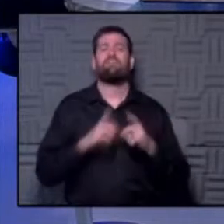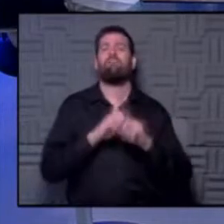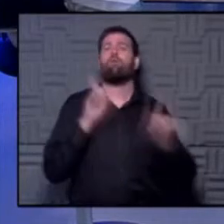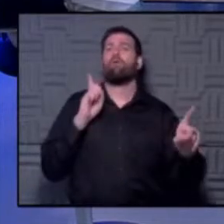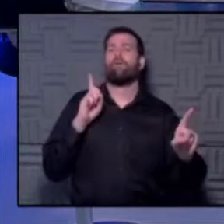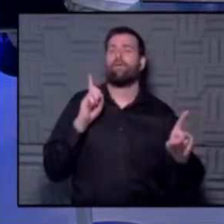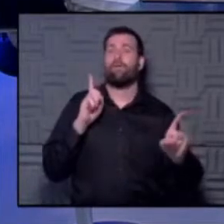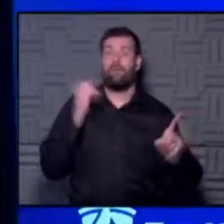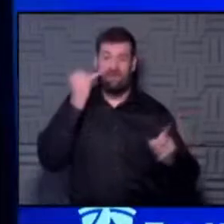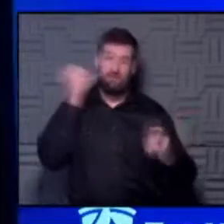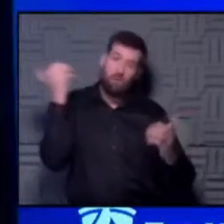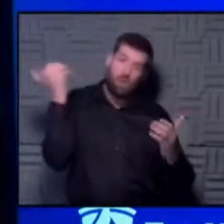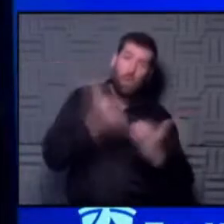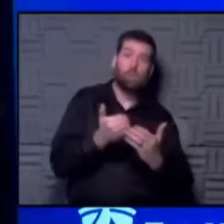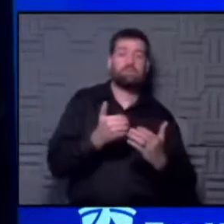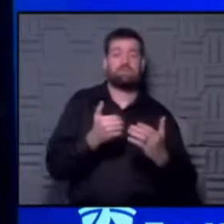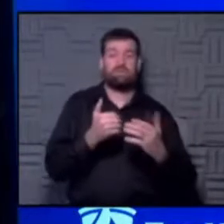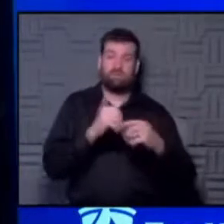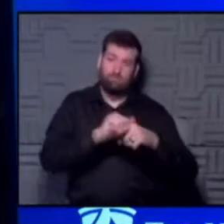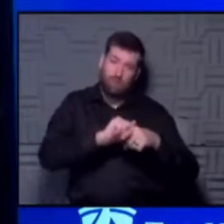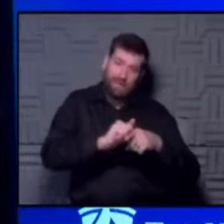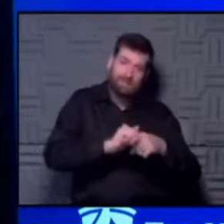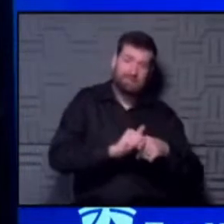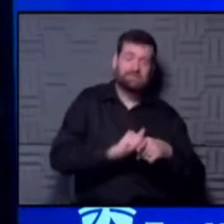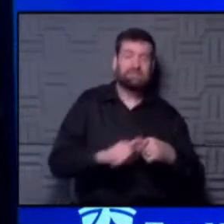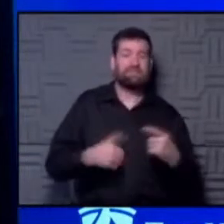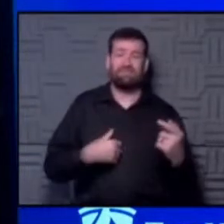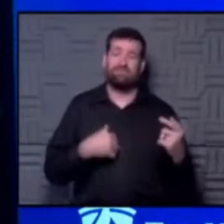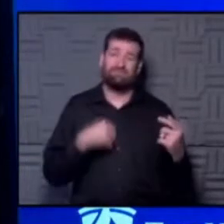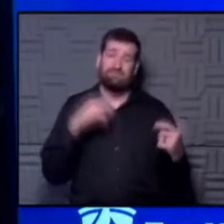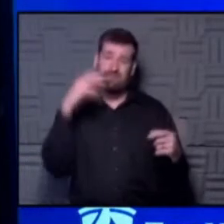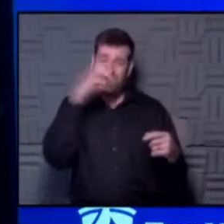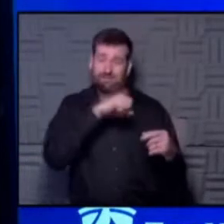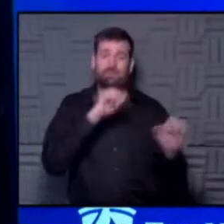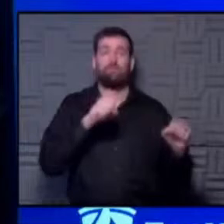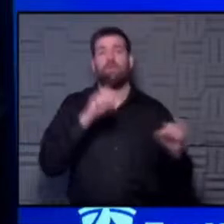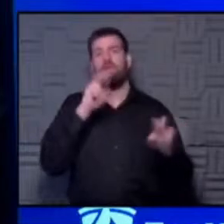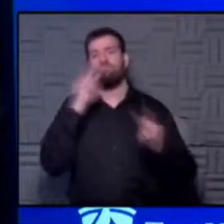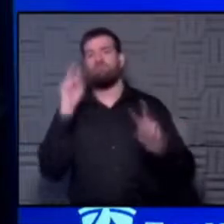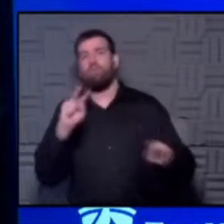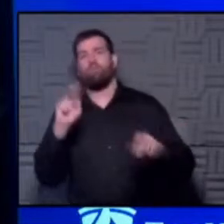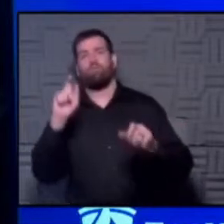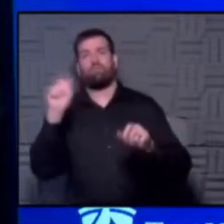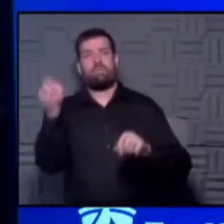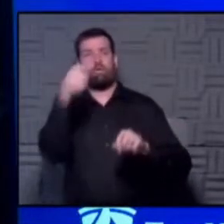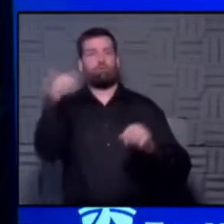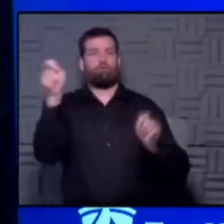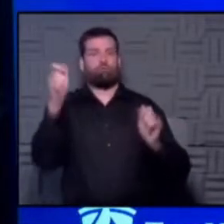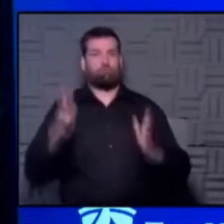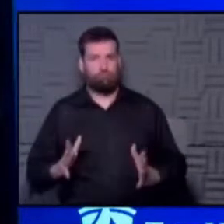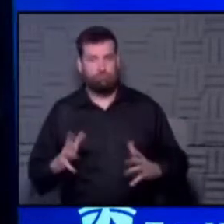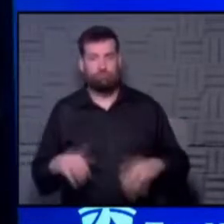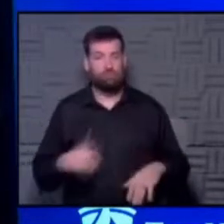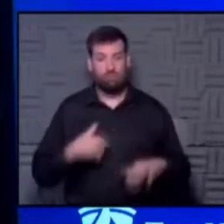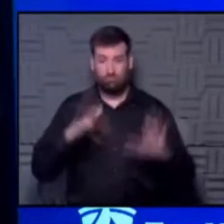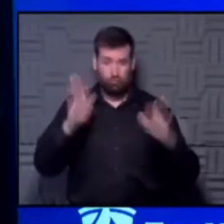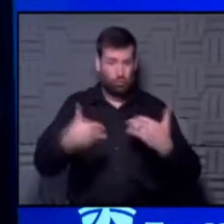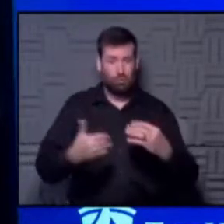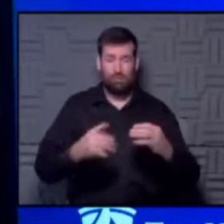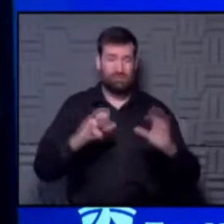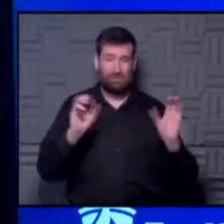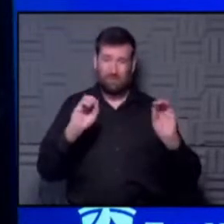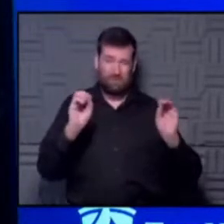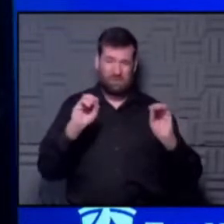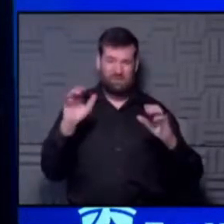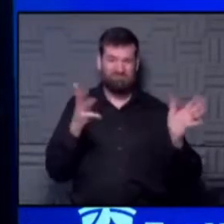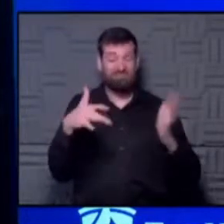apart you are. And if you're close together and you're doing a practice, as I would guess you are, so you can follow the conductor, and you're in a room and the room doesn't have great